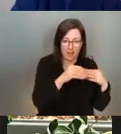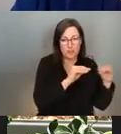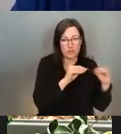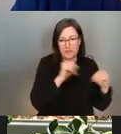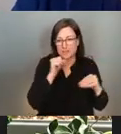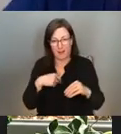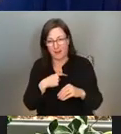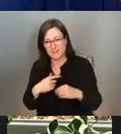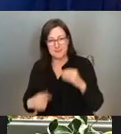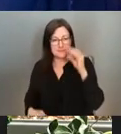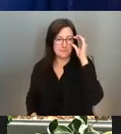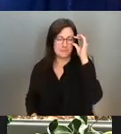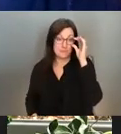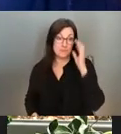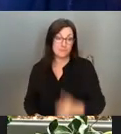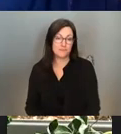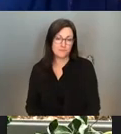please.